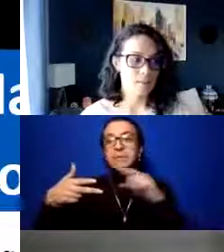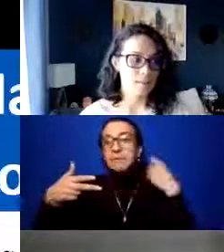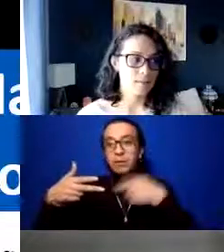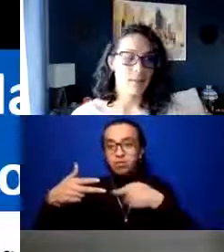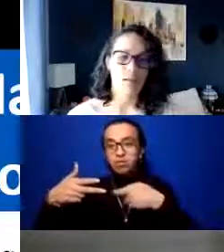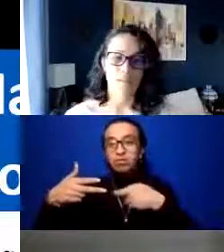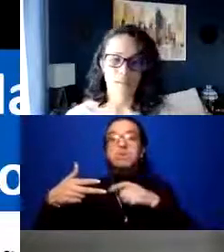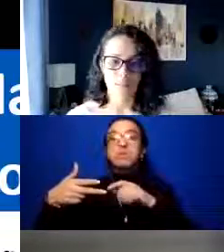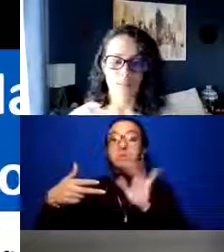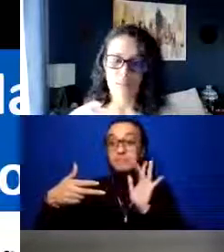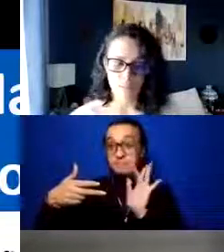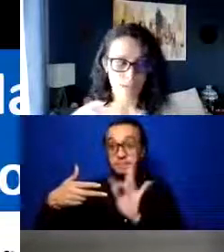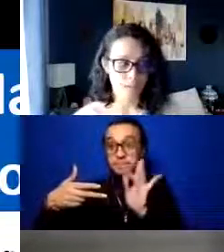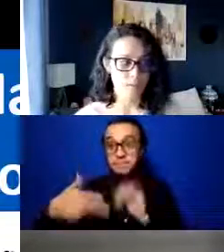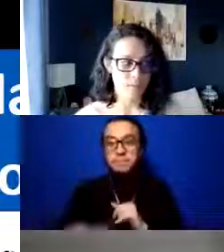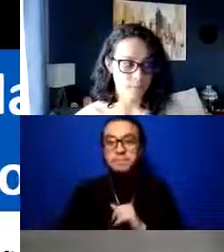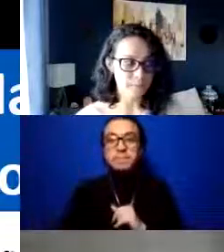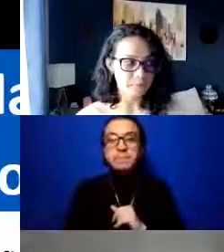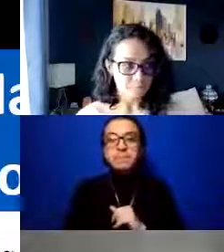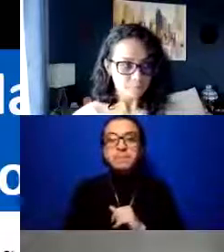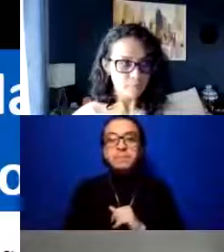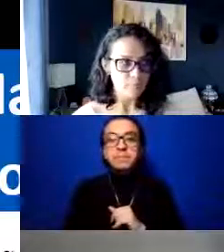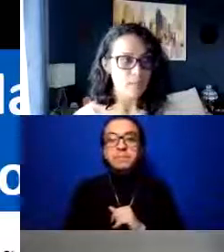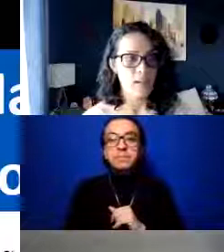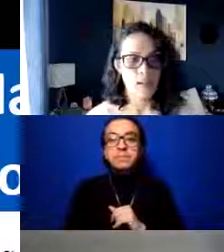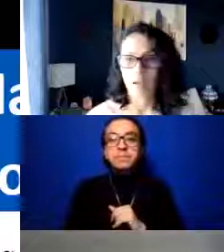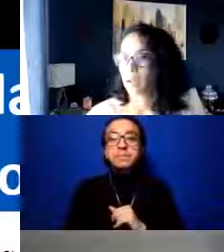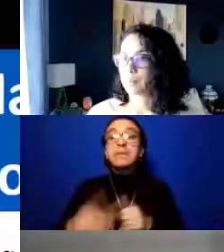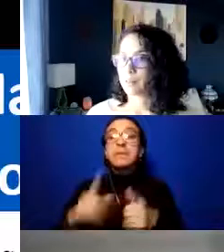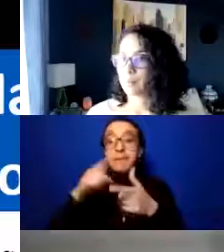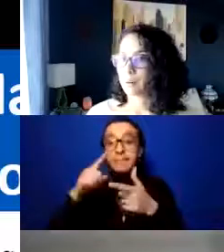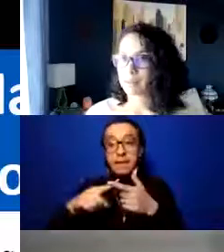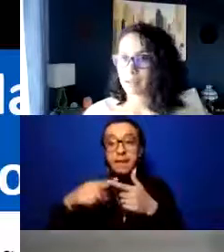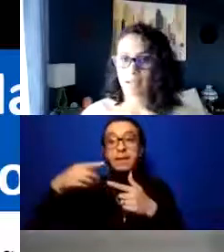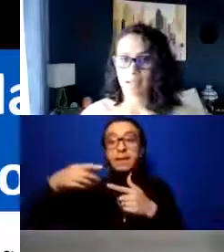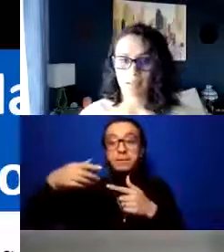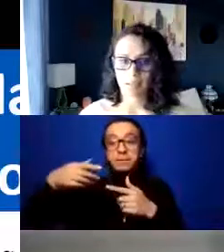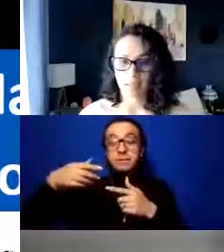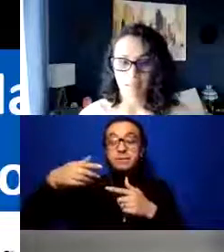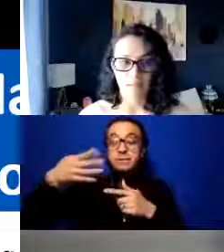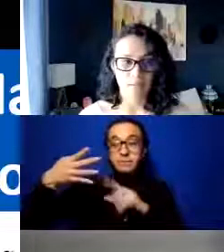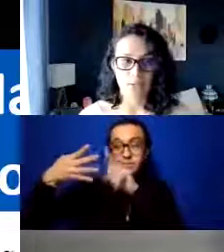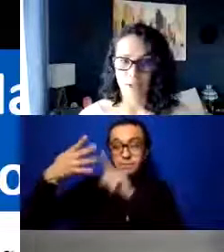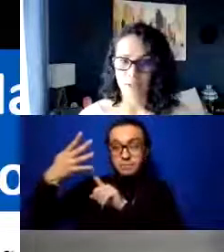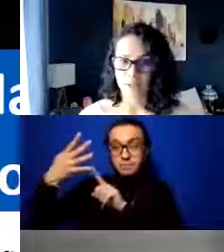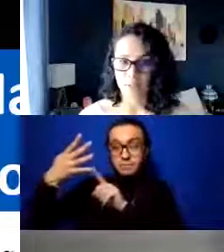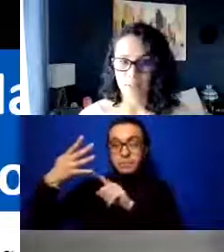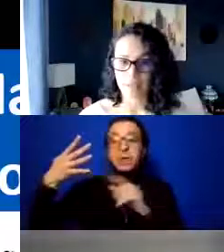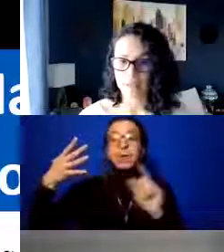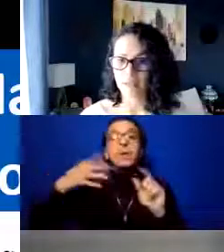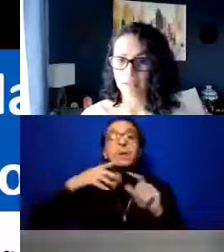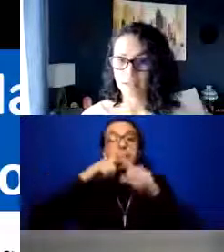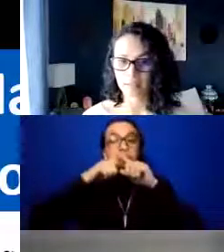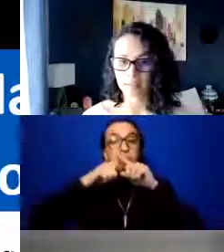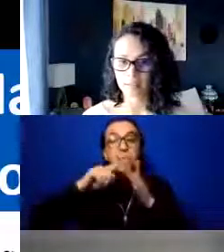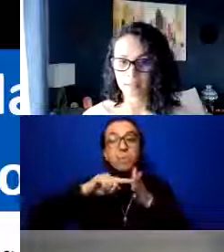those speaking who calls in through the phone. I'm going to pause and let Emilia give the instructions in